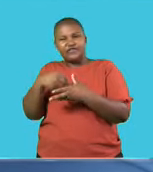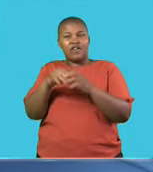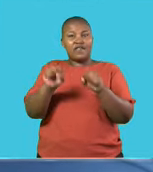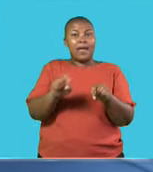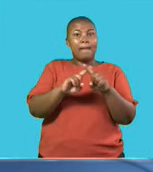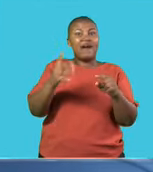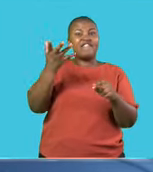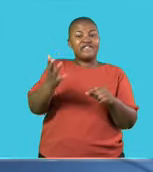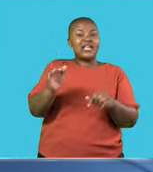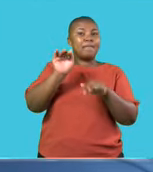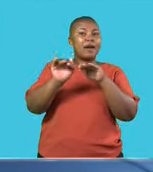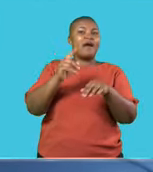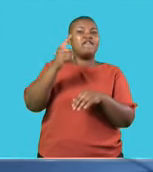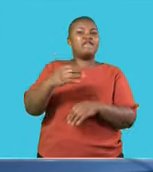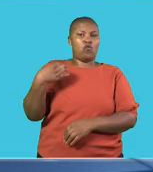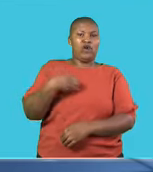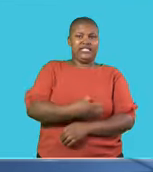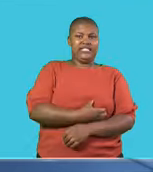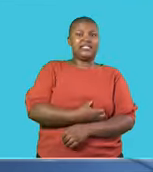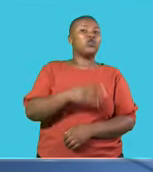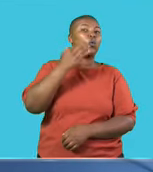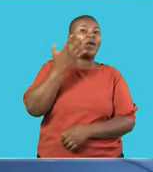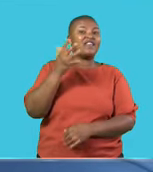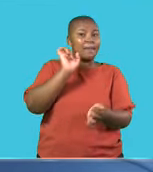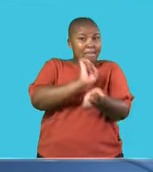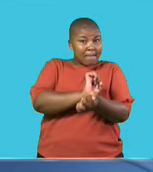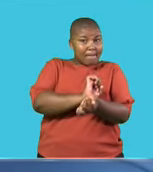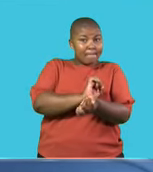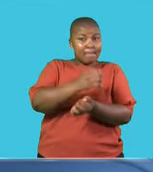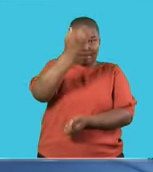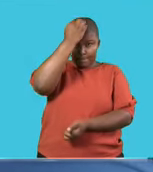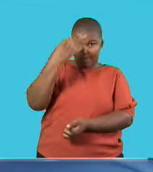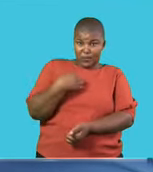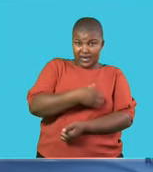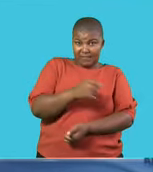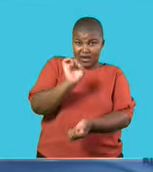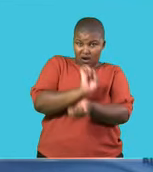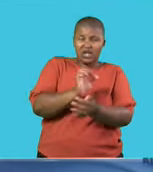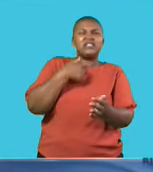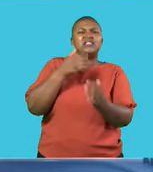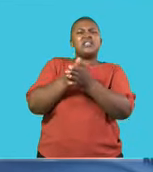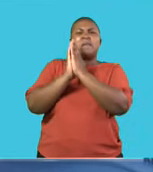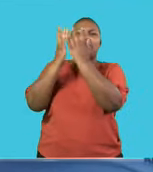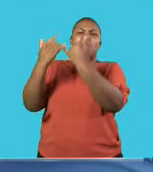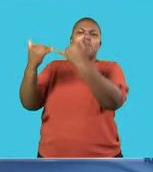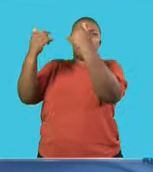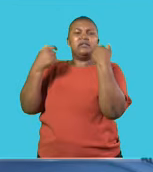the pardon of the president when he was arrested. So we pleaded in parliament